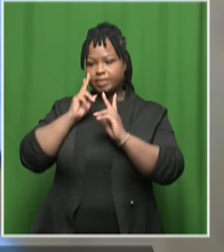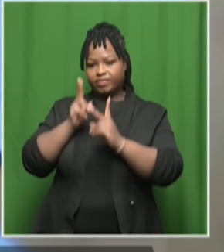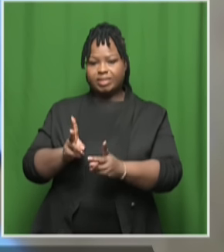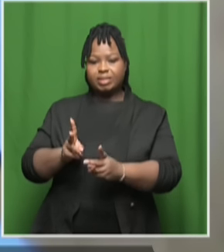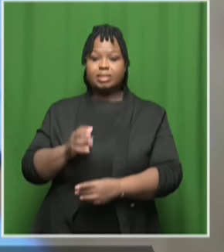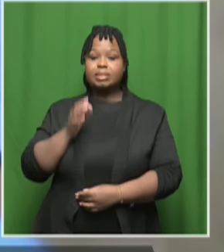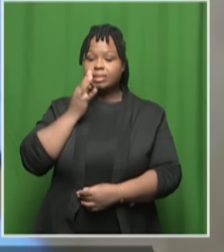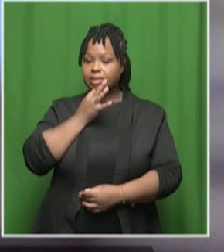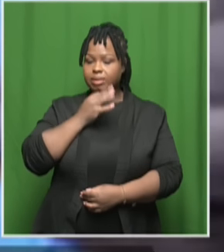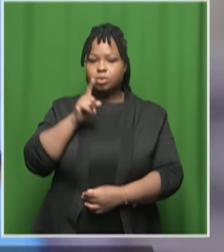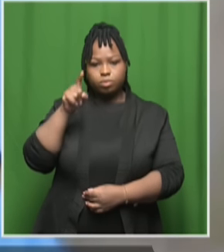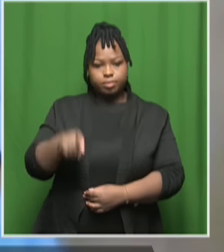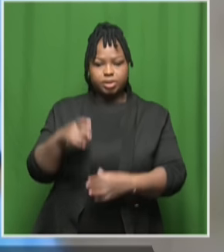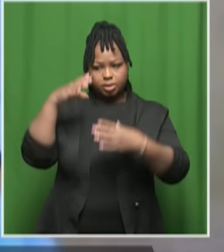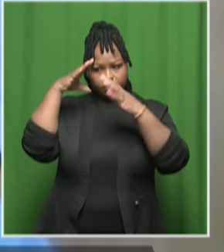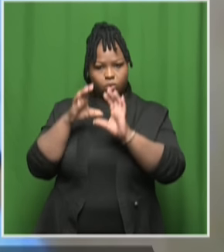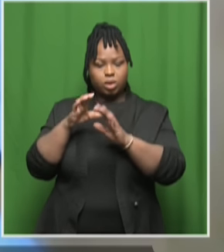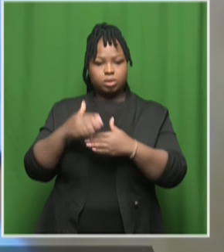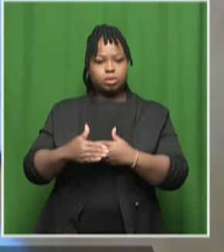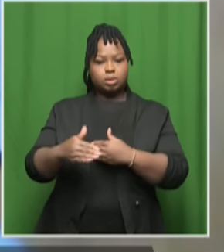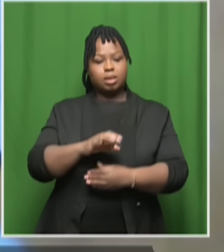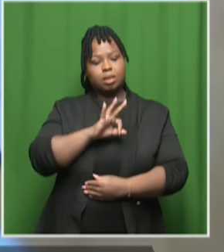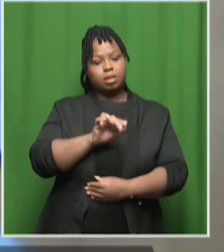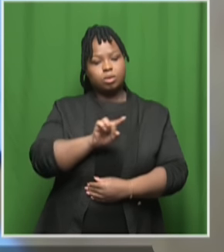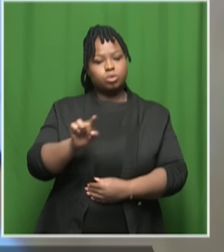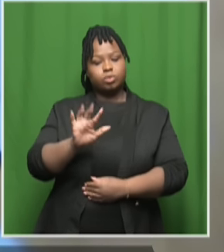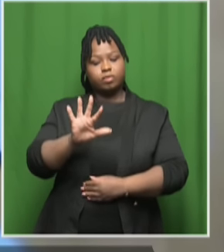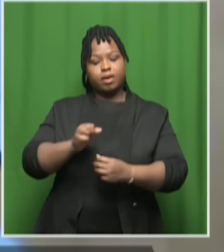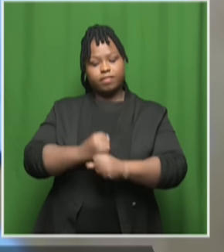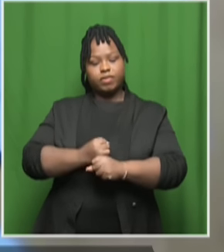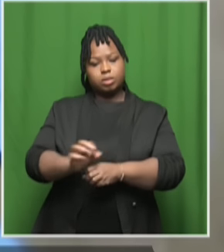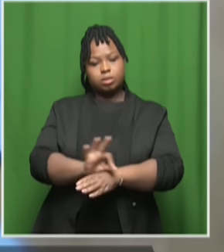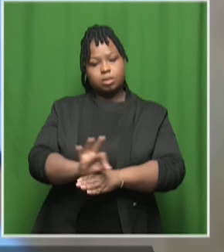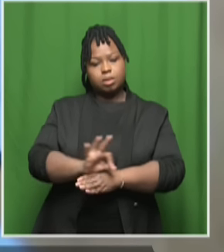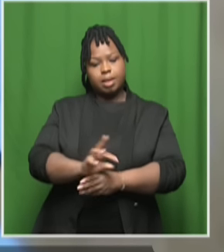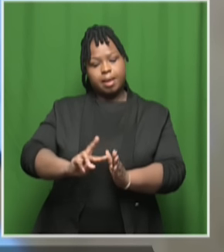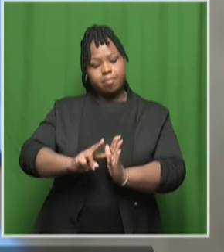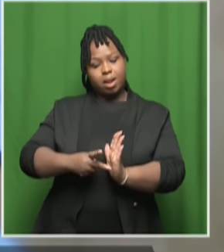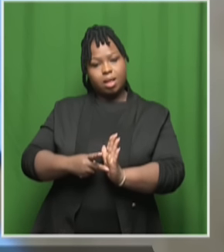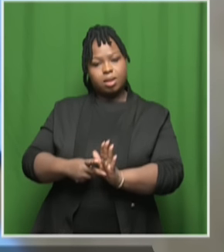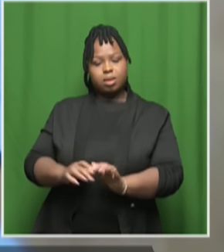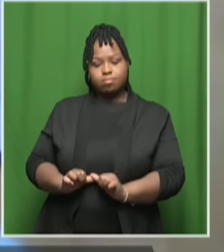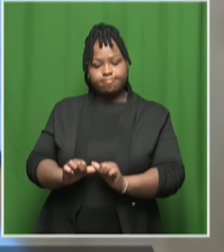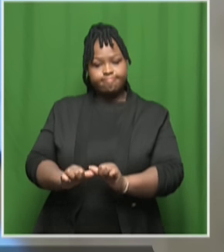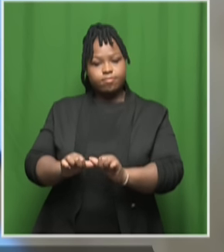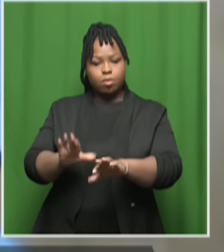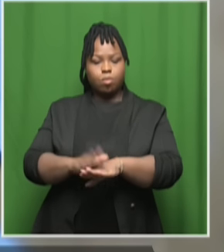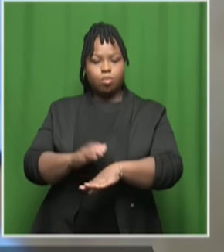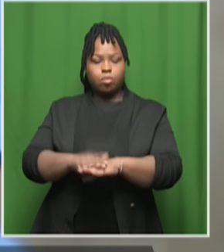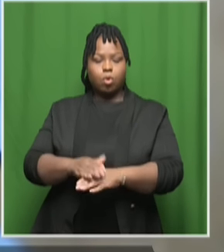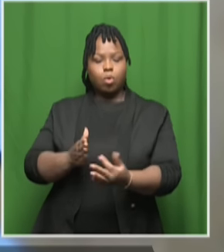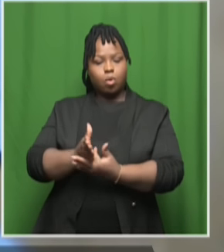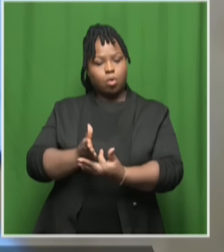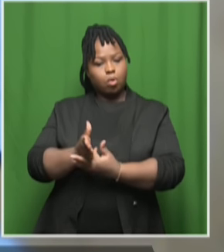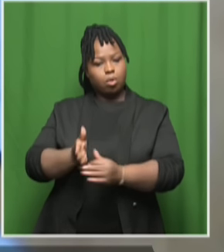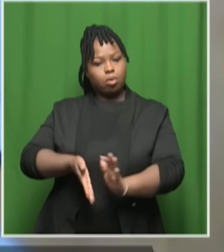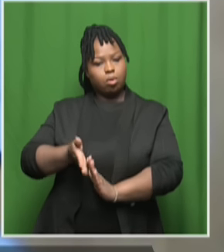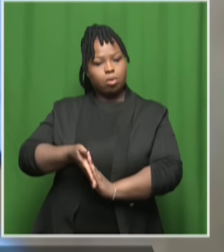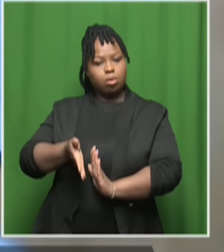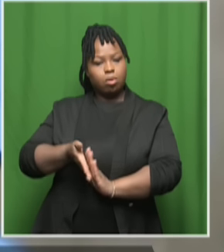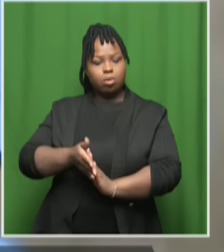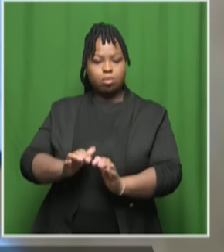we must focus for the next 3 to 5 years on getting a sustainable water supply for the